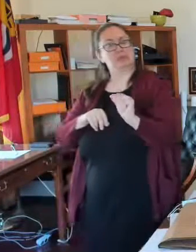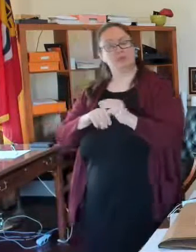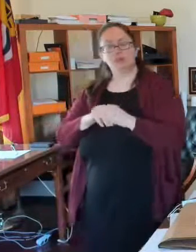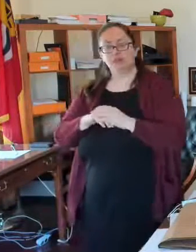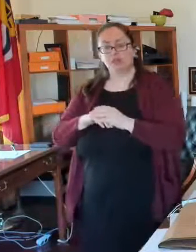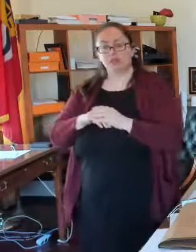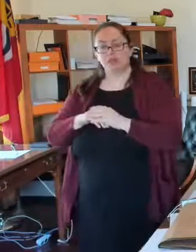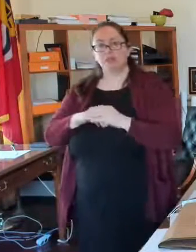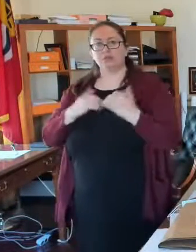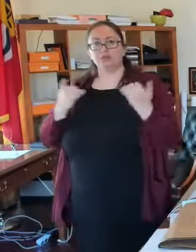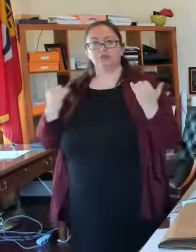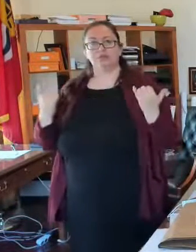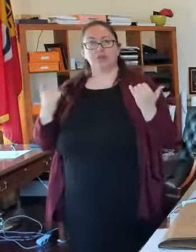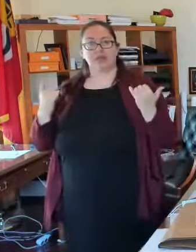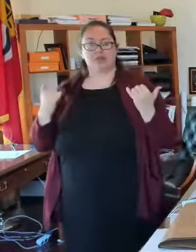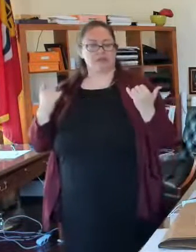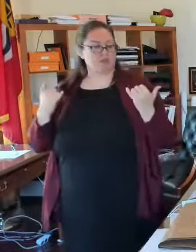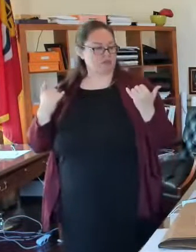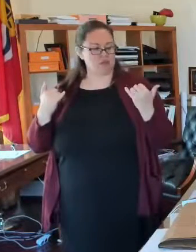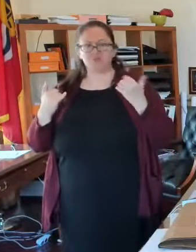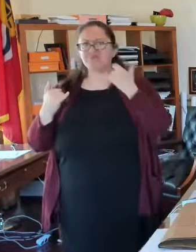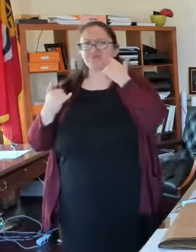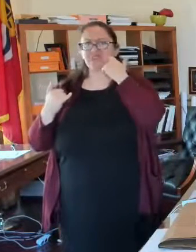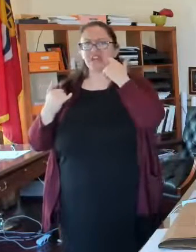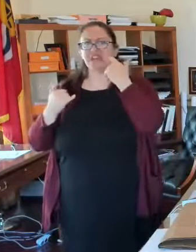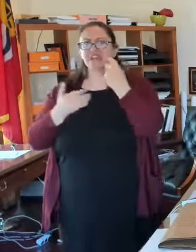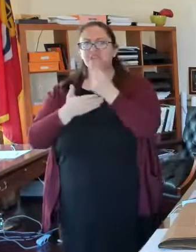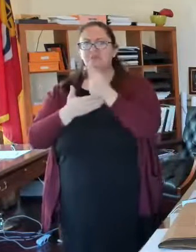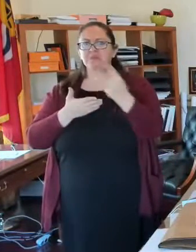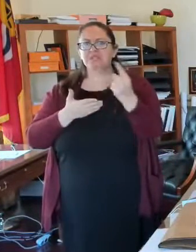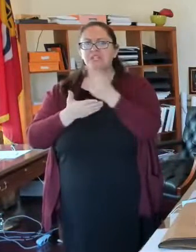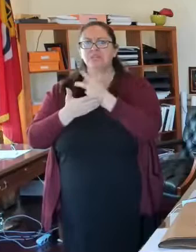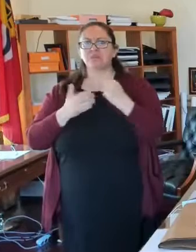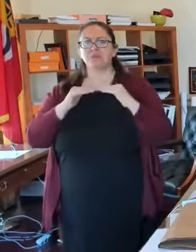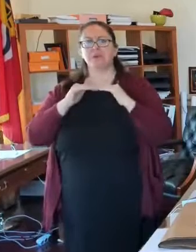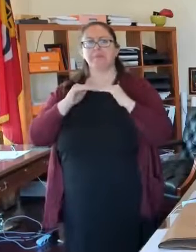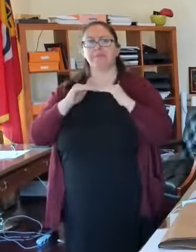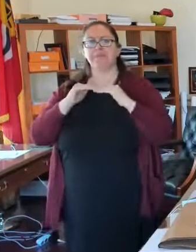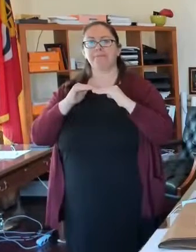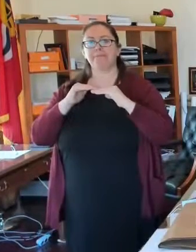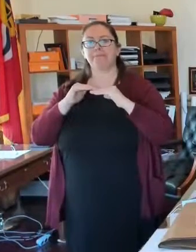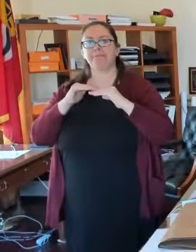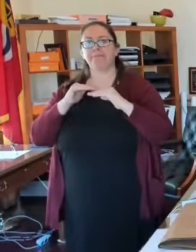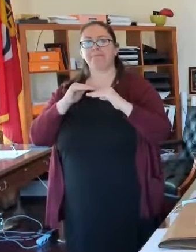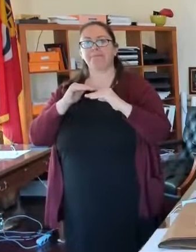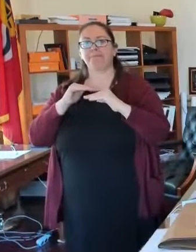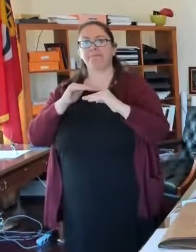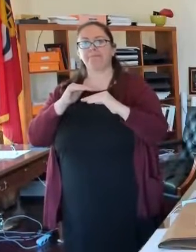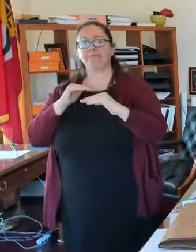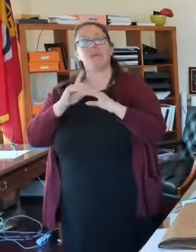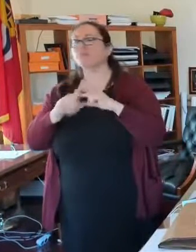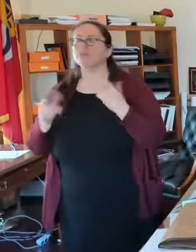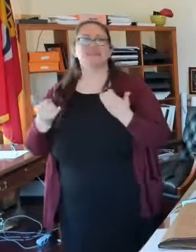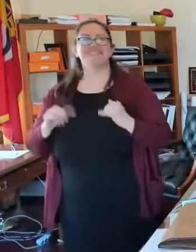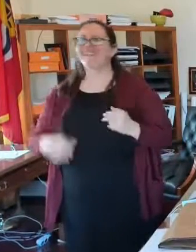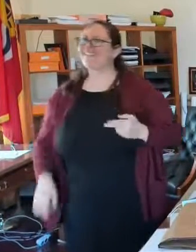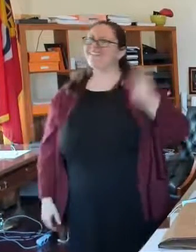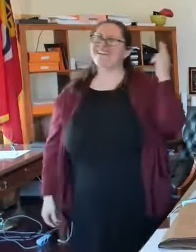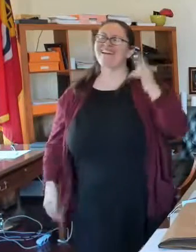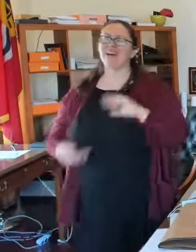we've plateaued this last couple of weeks, but still at a very high level.